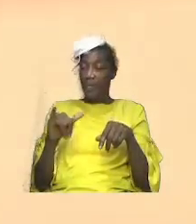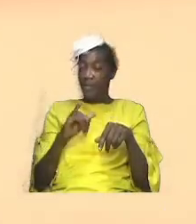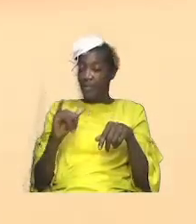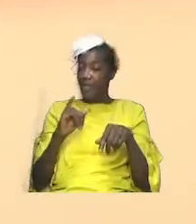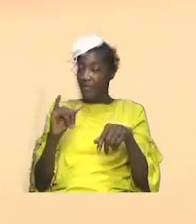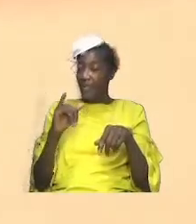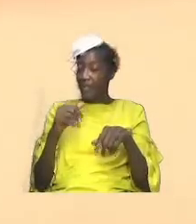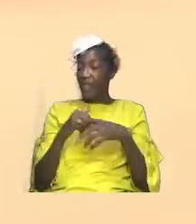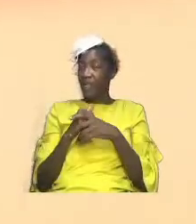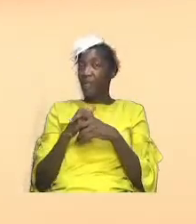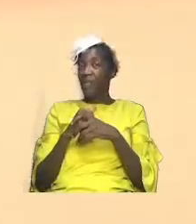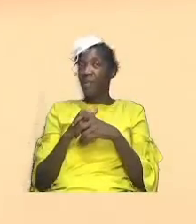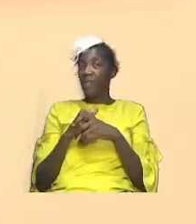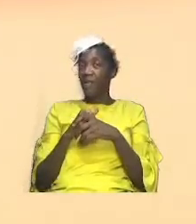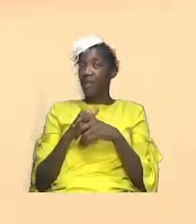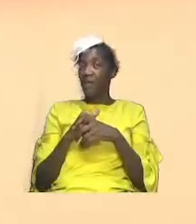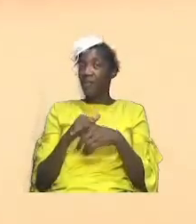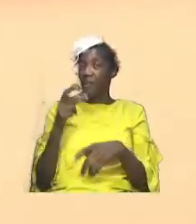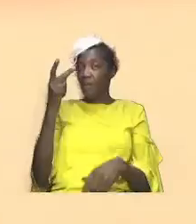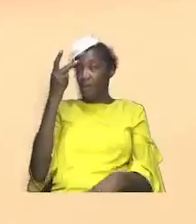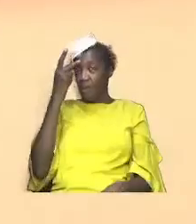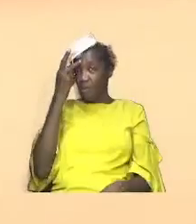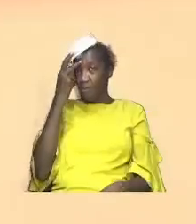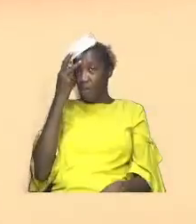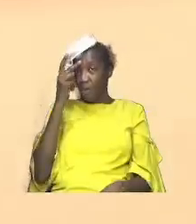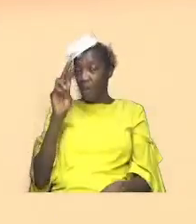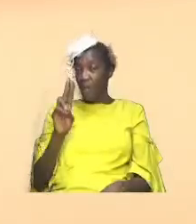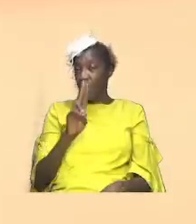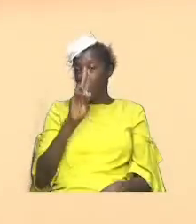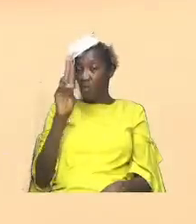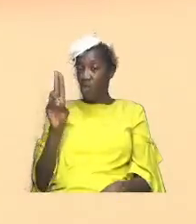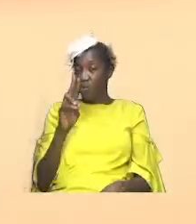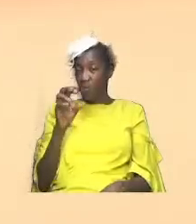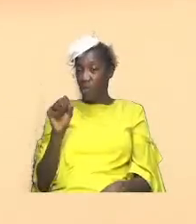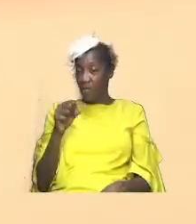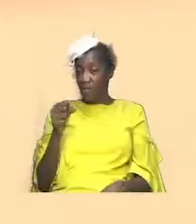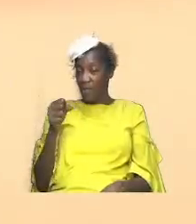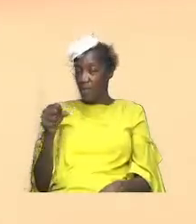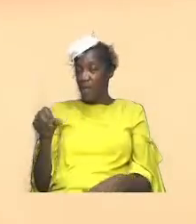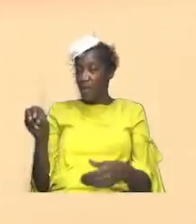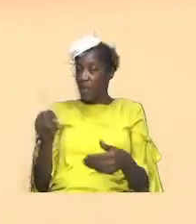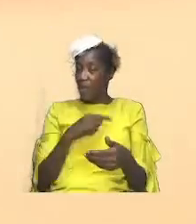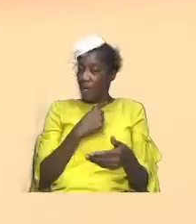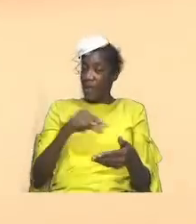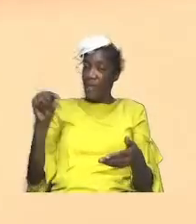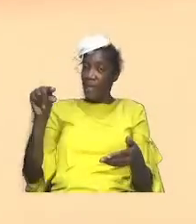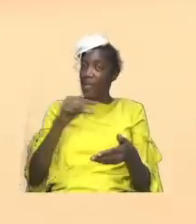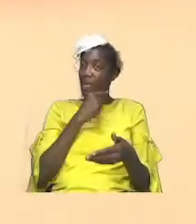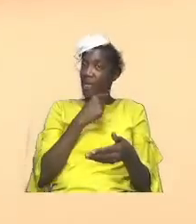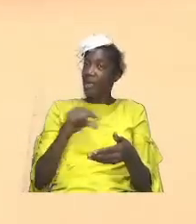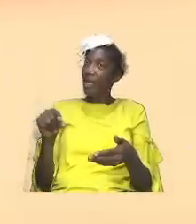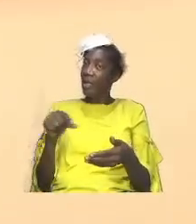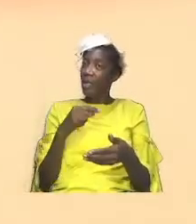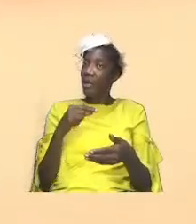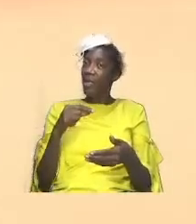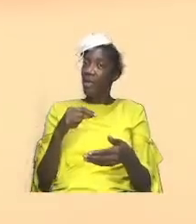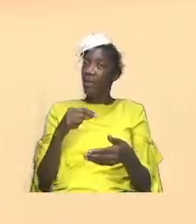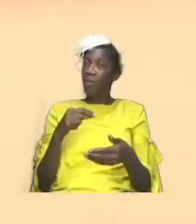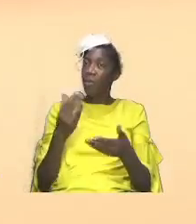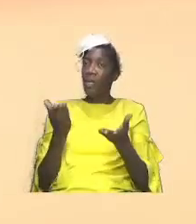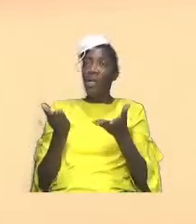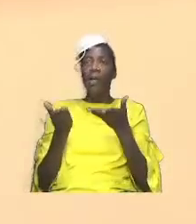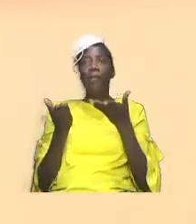the analogy of the Olympics or the games, because it brought